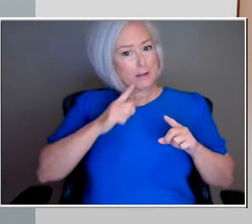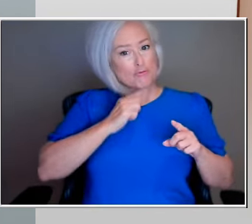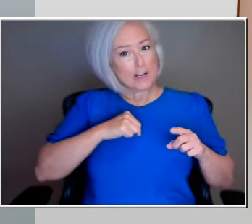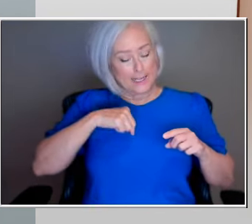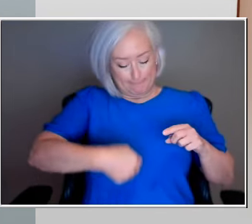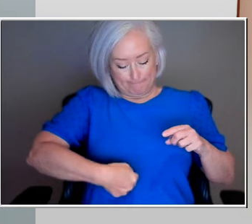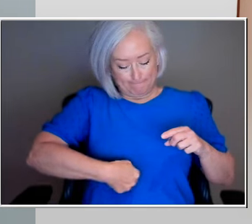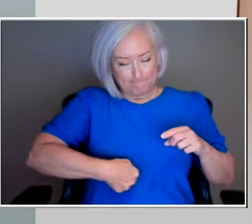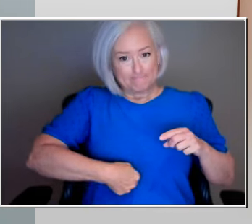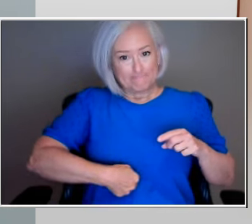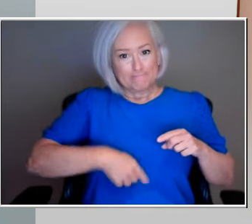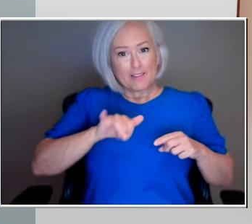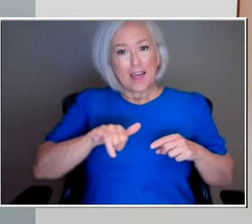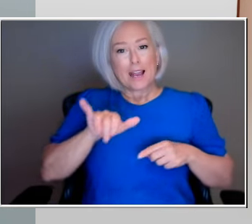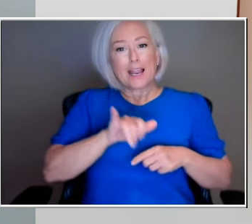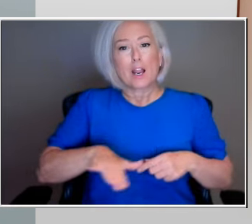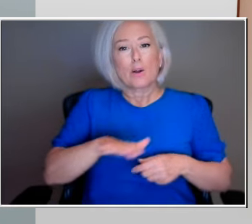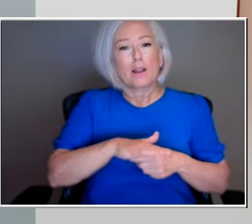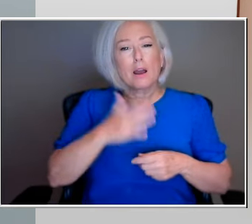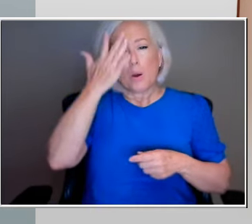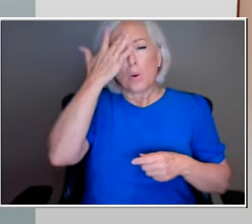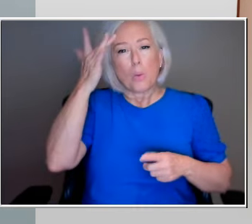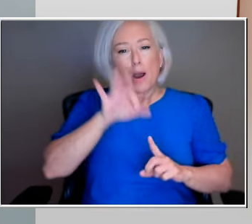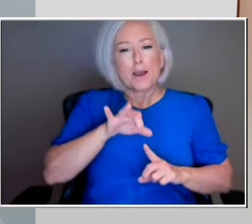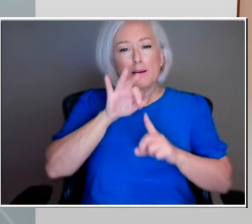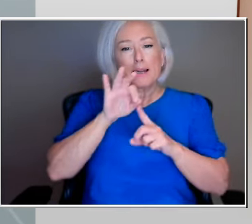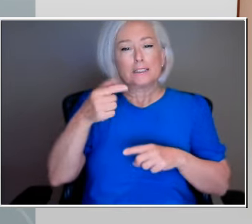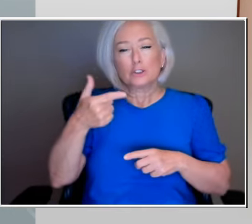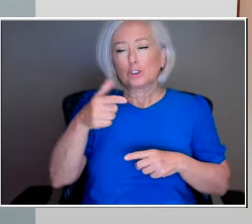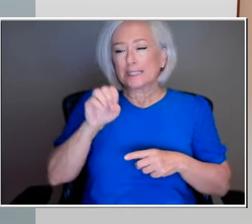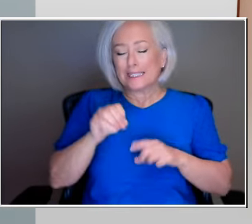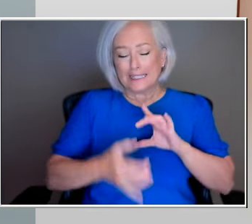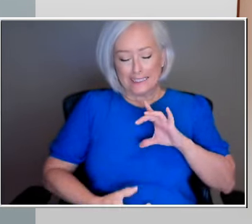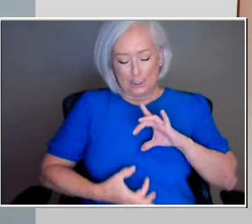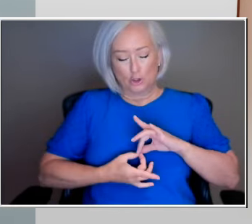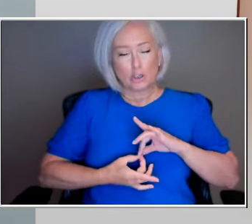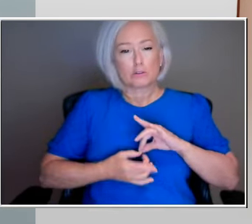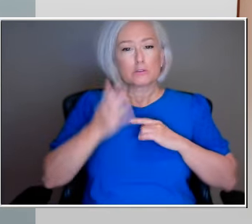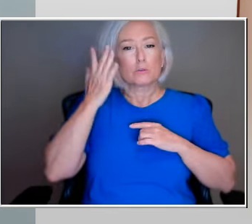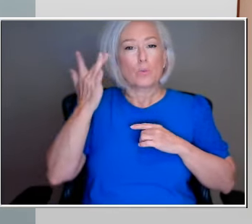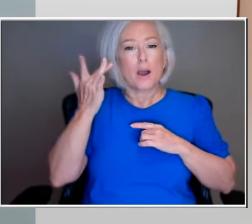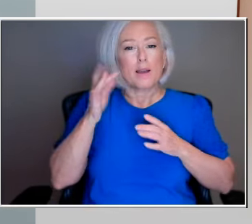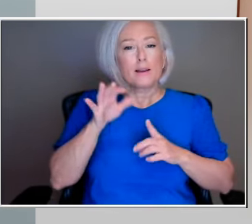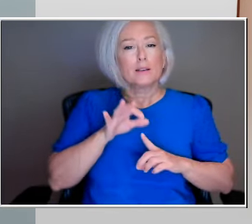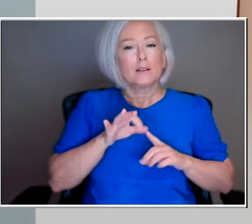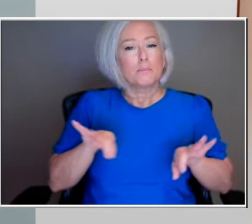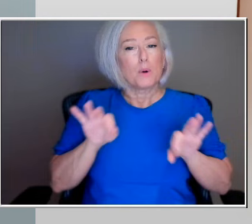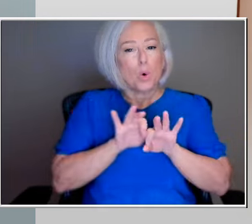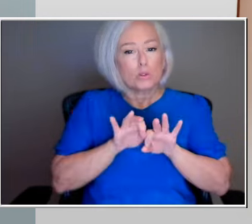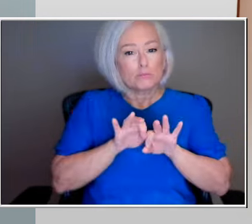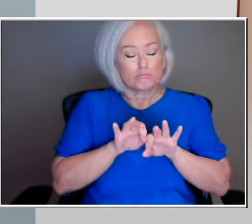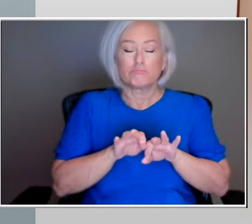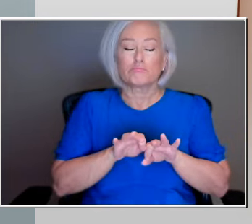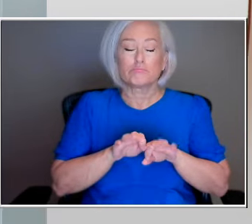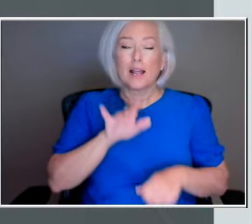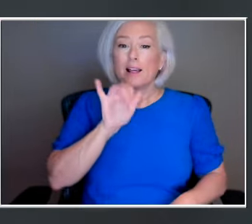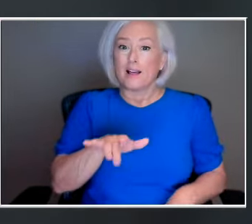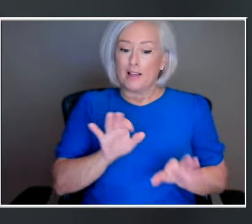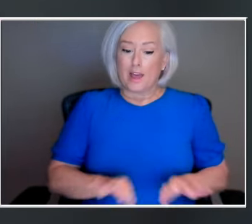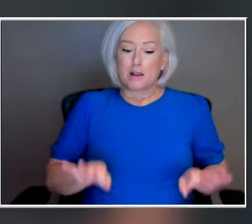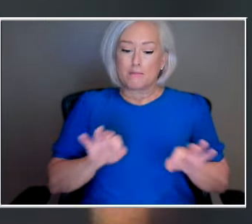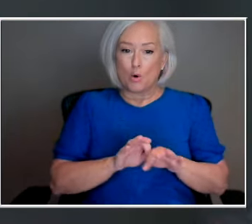special. Yeah, no, that's a good question. So GE junction is a critical part of your GI